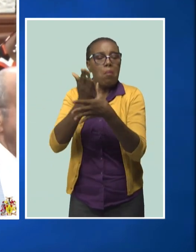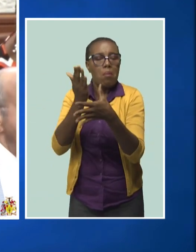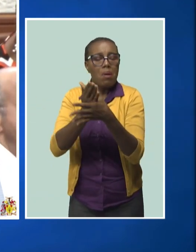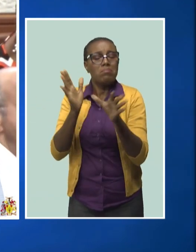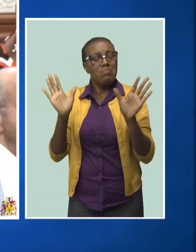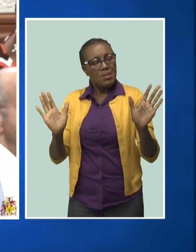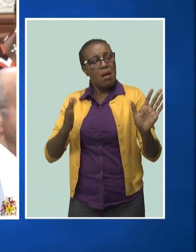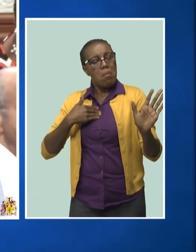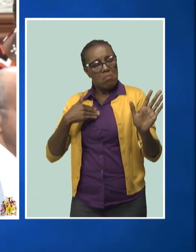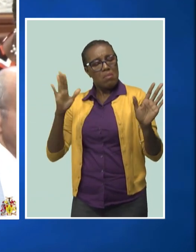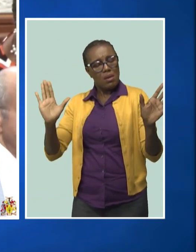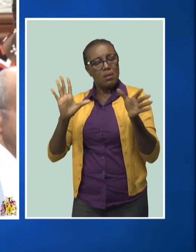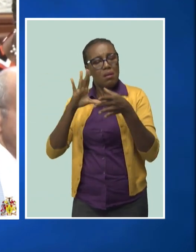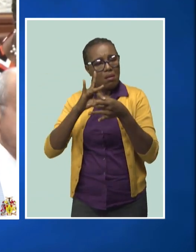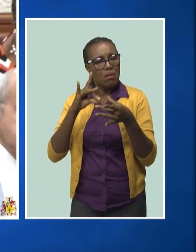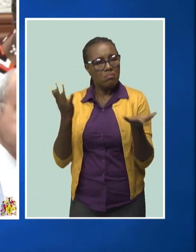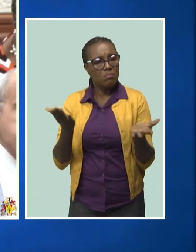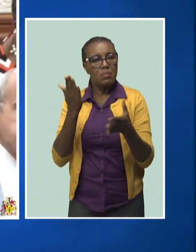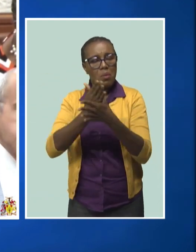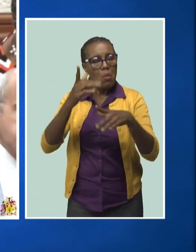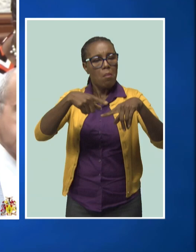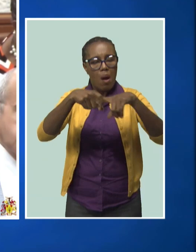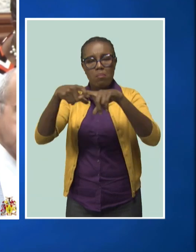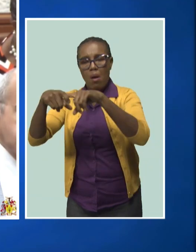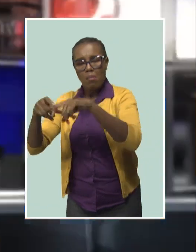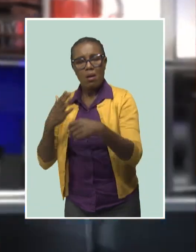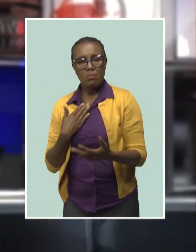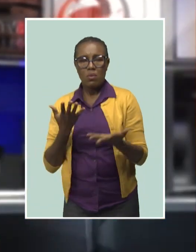by me and by others, because we like to correct.